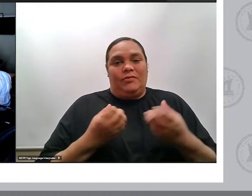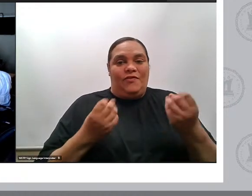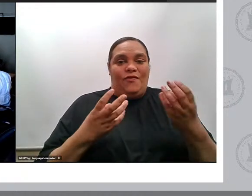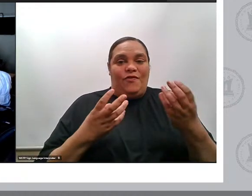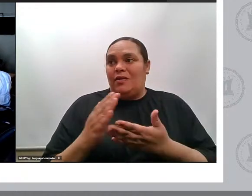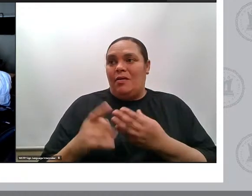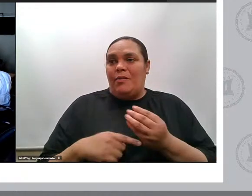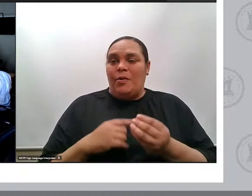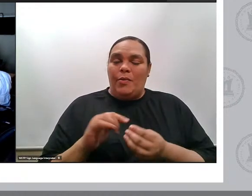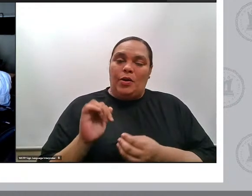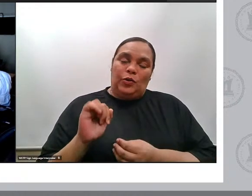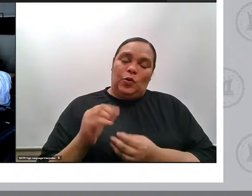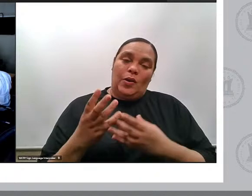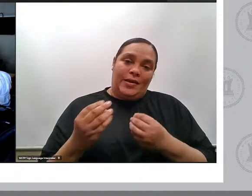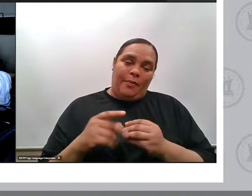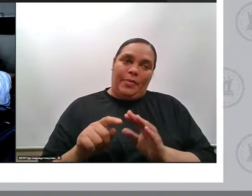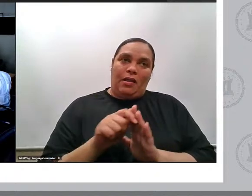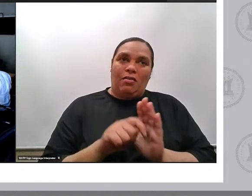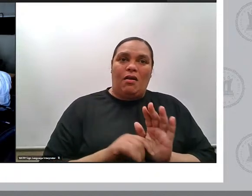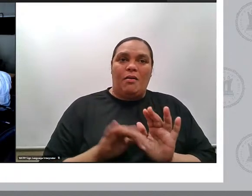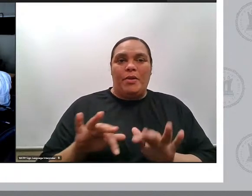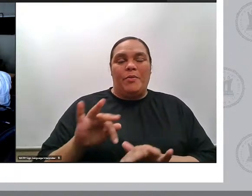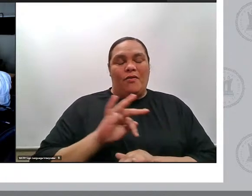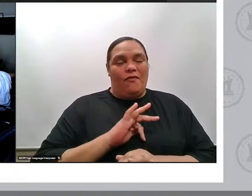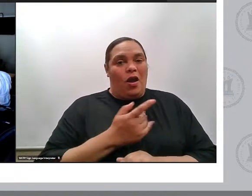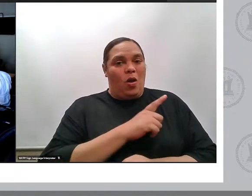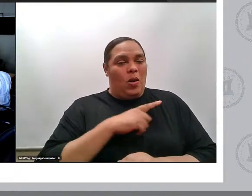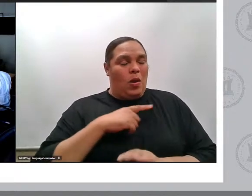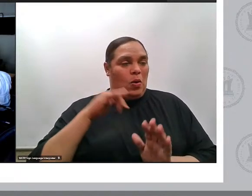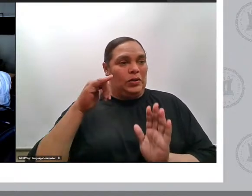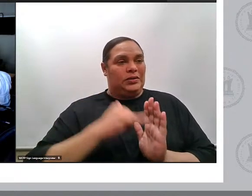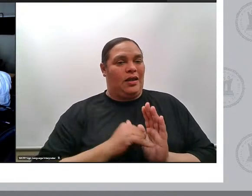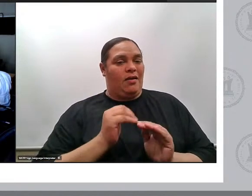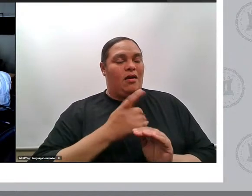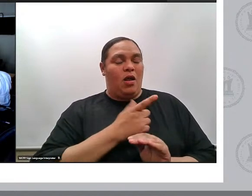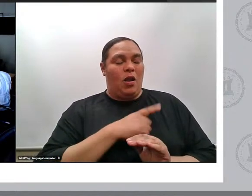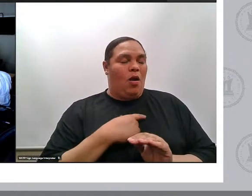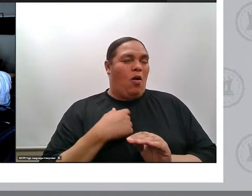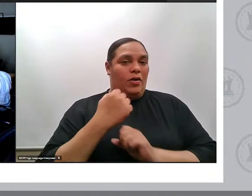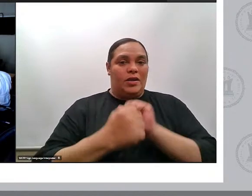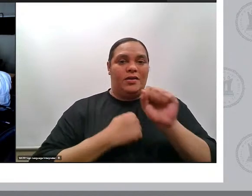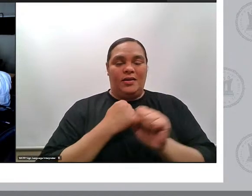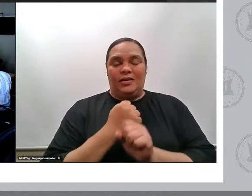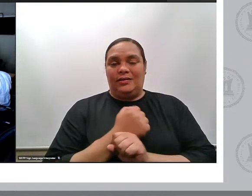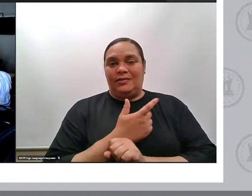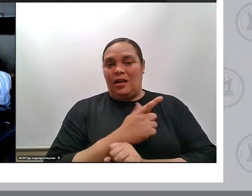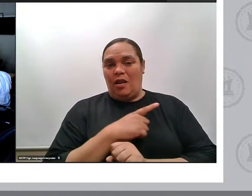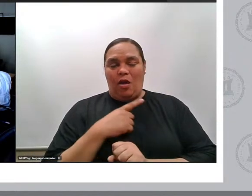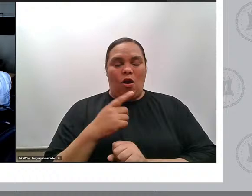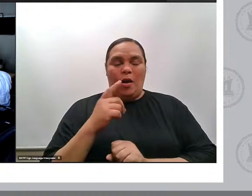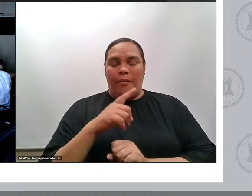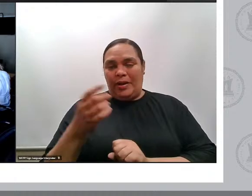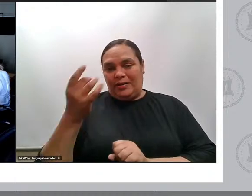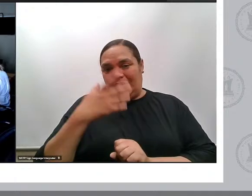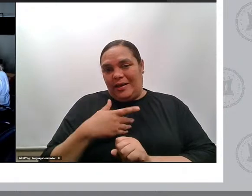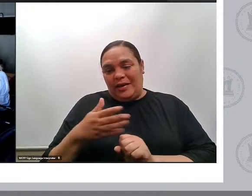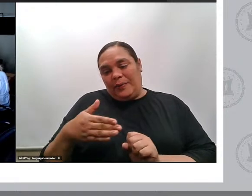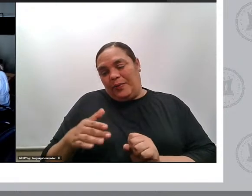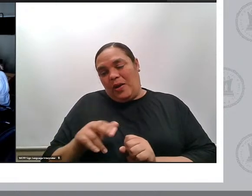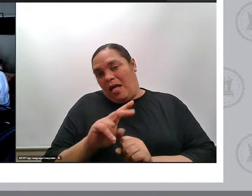regarding the number of terms that people have served, the periods that they've served, where it has not been indicated. Thank you.